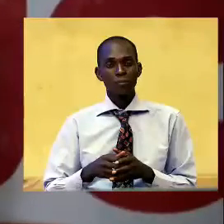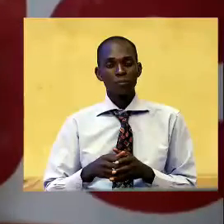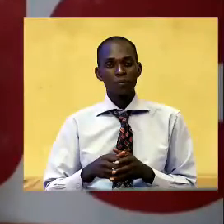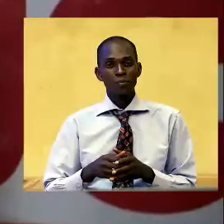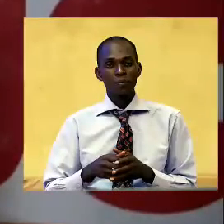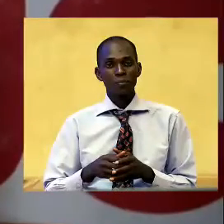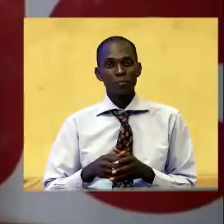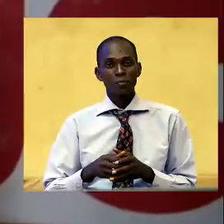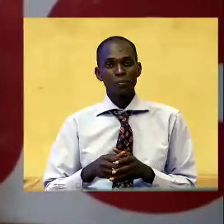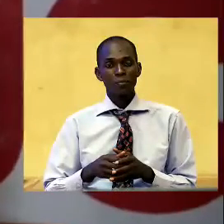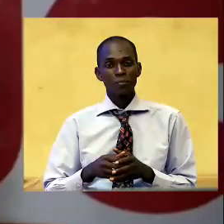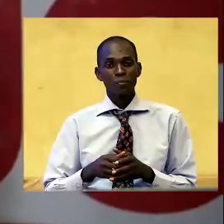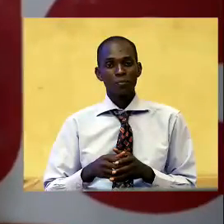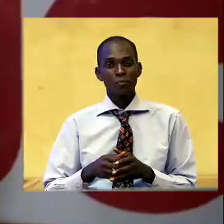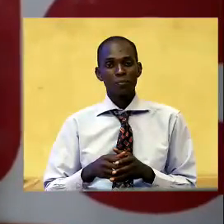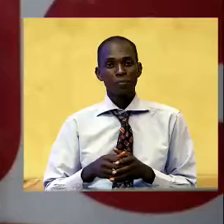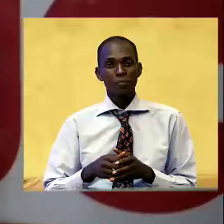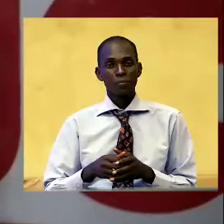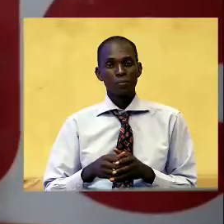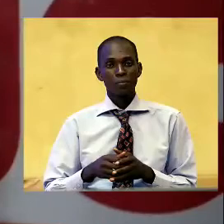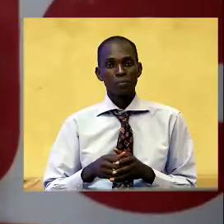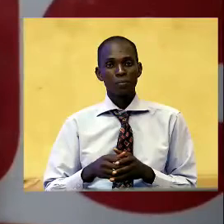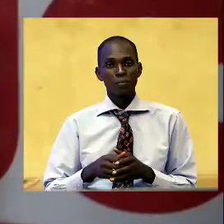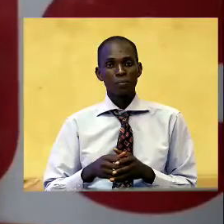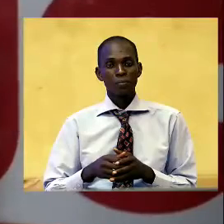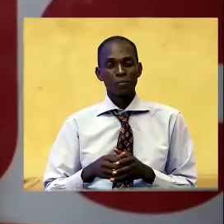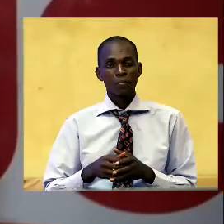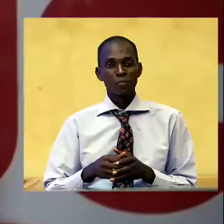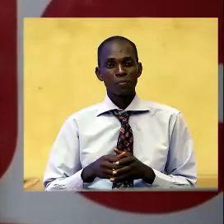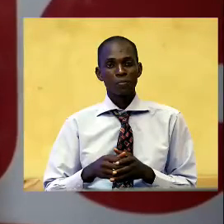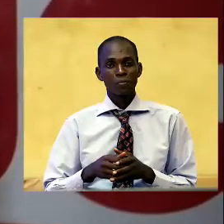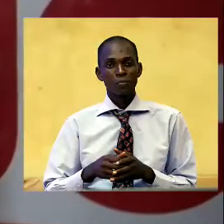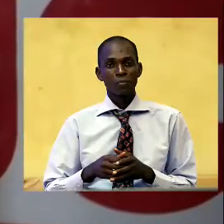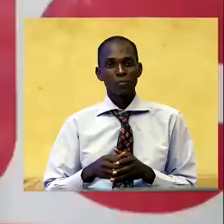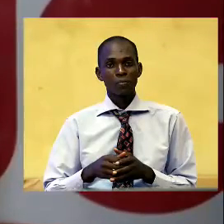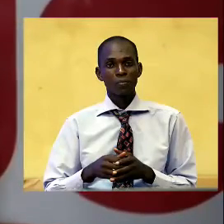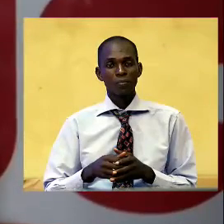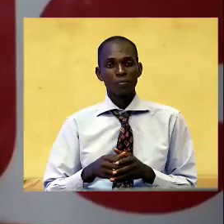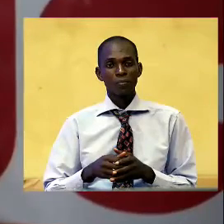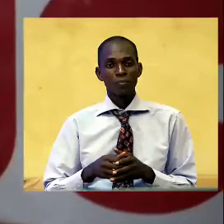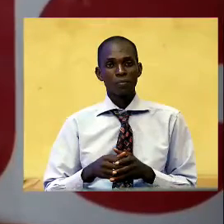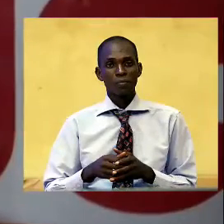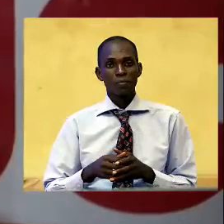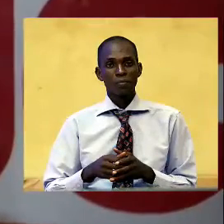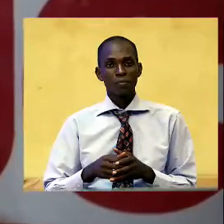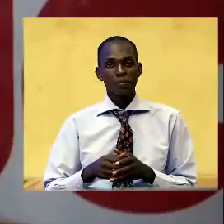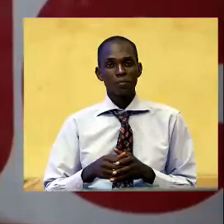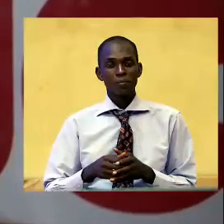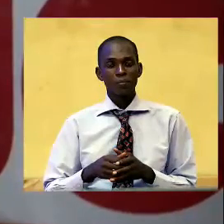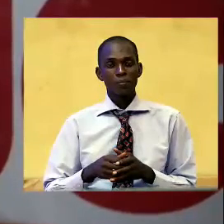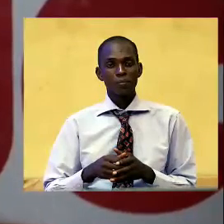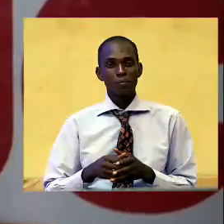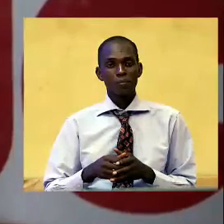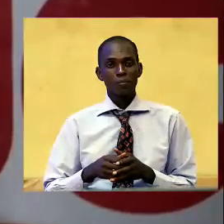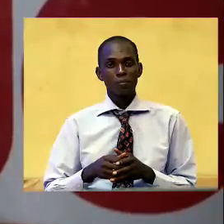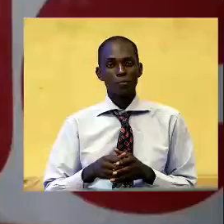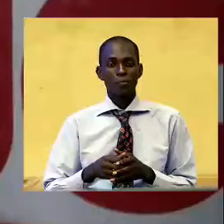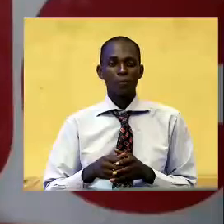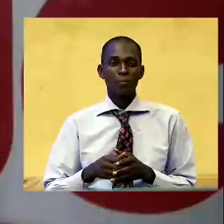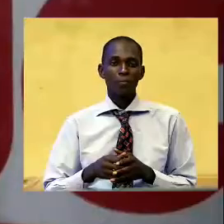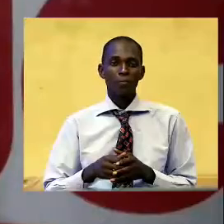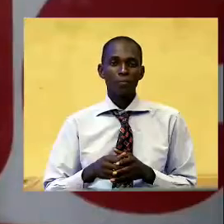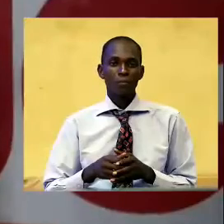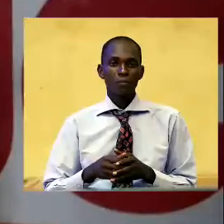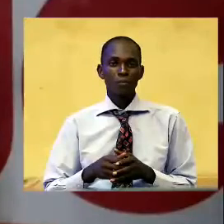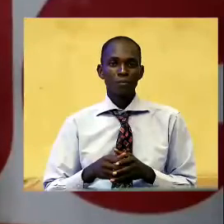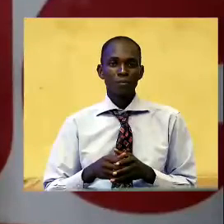na program. So, mgbe our daddy the Lord na ye message. So, afọ mu bia hu ko mu ke mu na mgbe